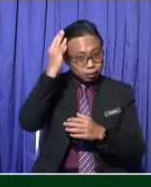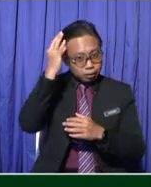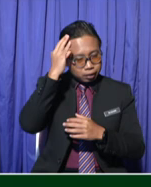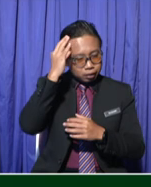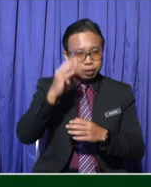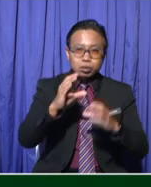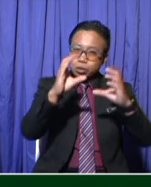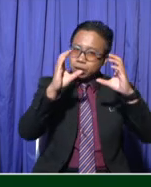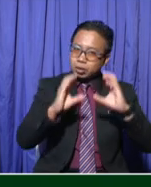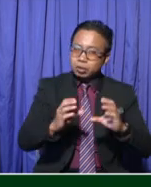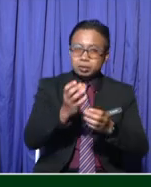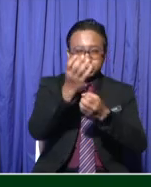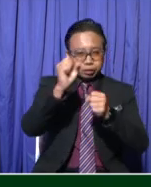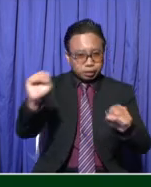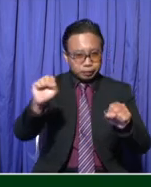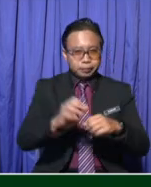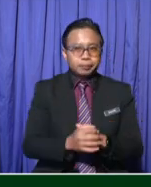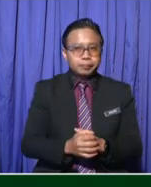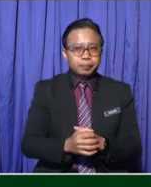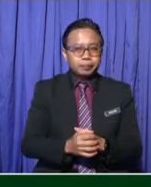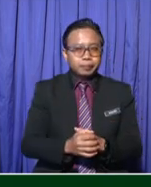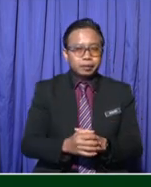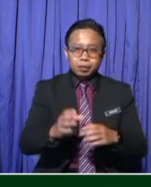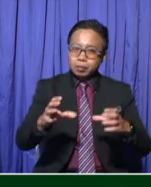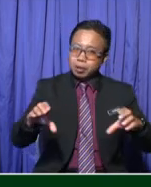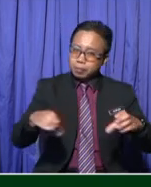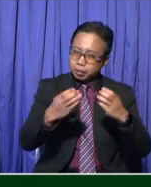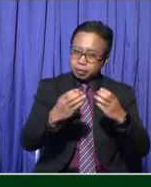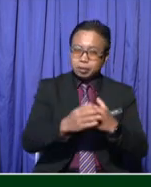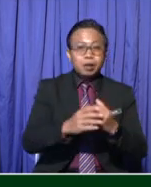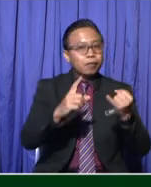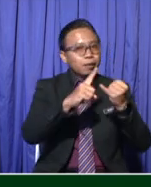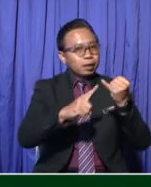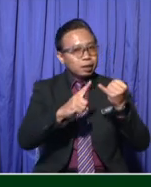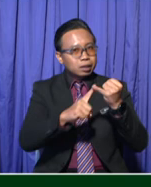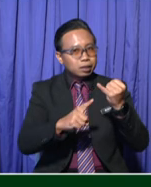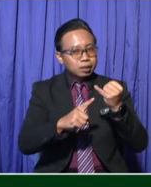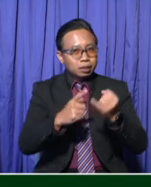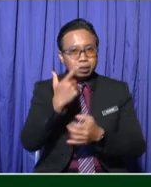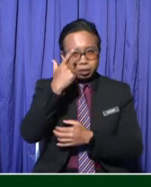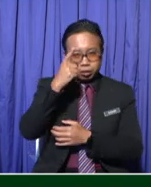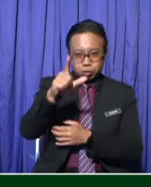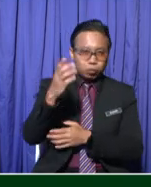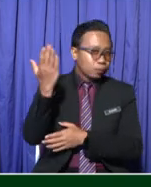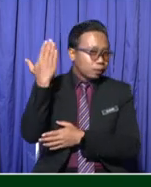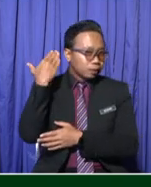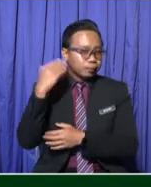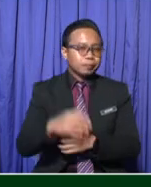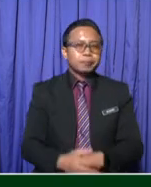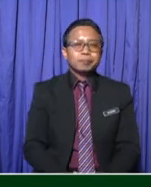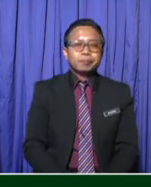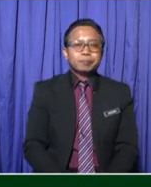strategy. Carry out the strategy. Finally, look back.